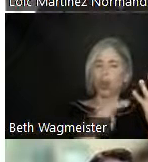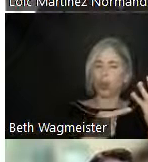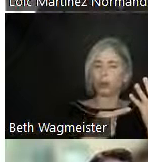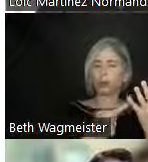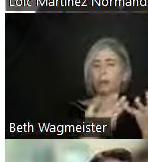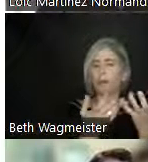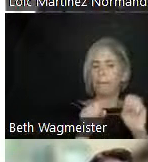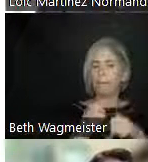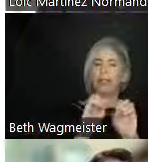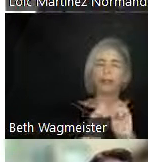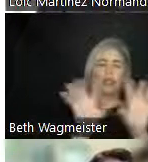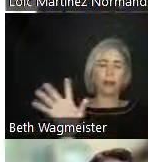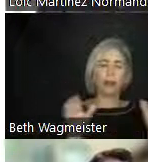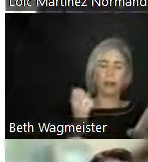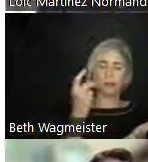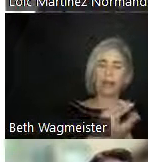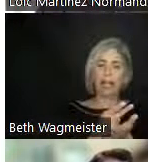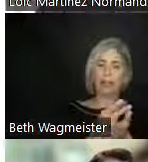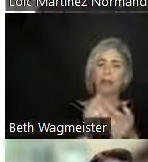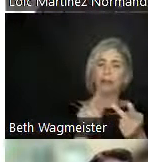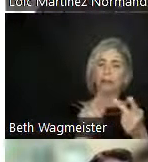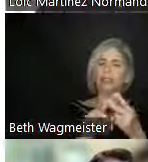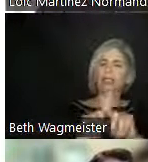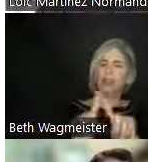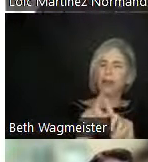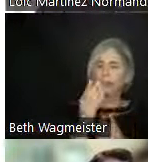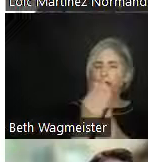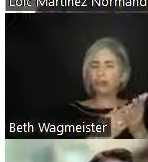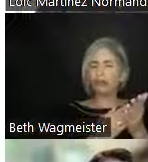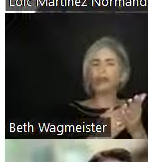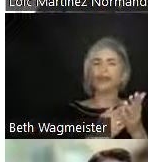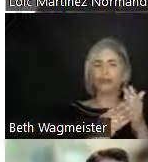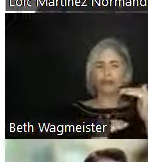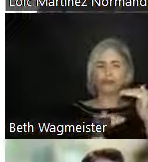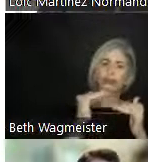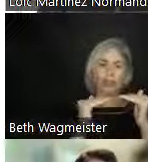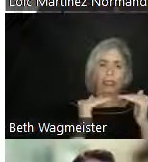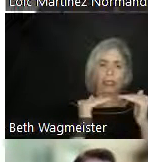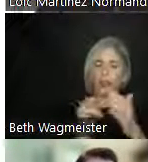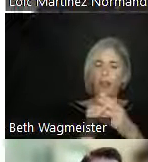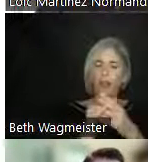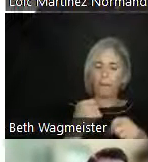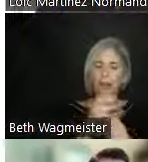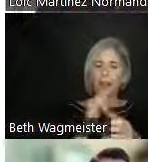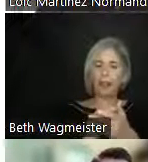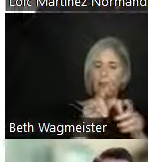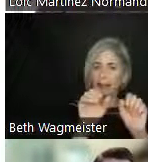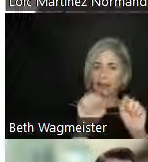make it validatable, make it versioned, make it aggregable. We wanted to make sure that these are things that can